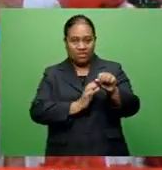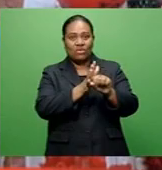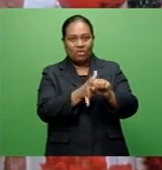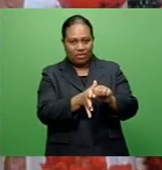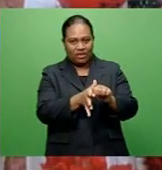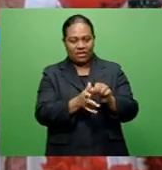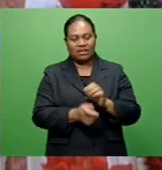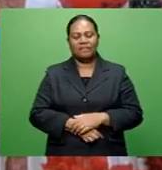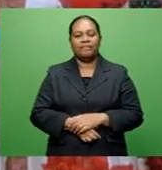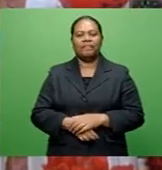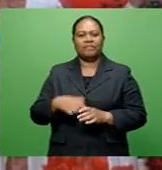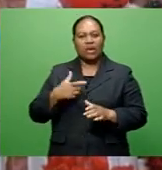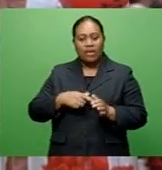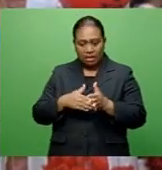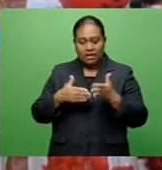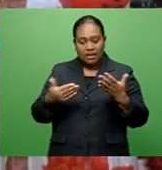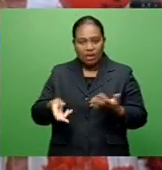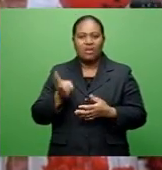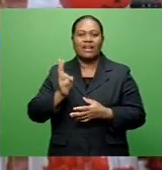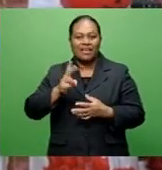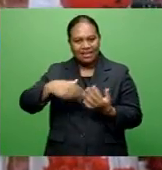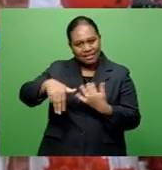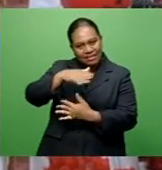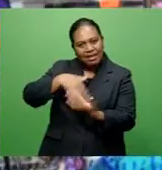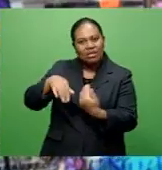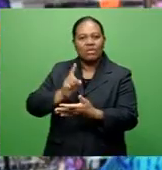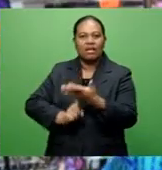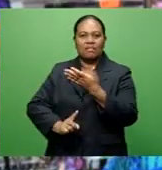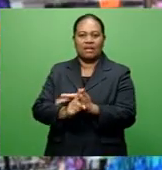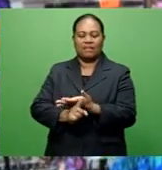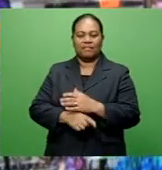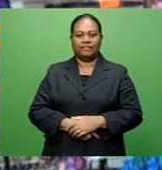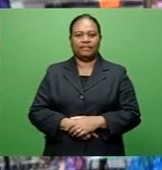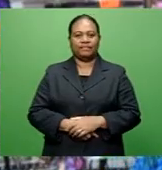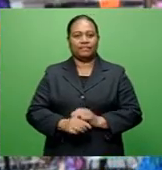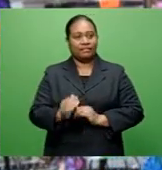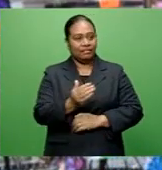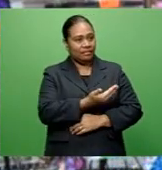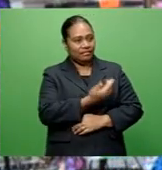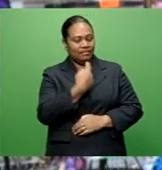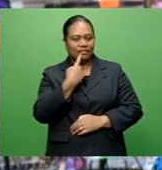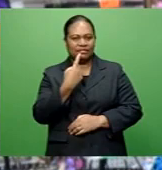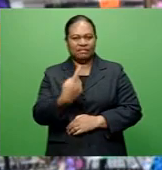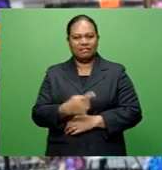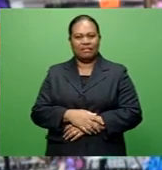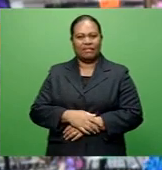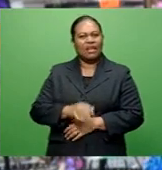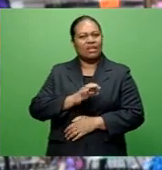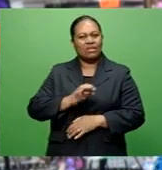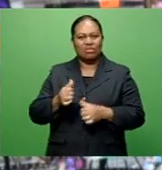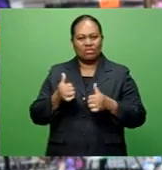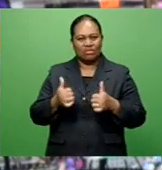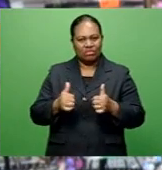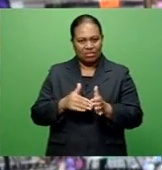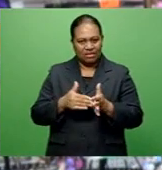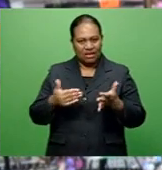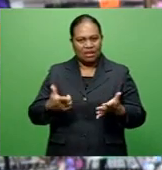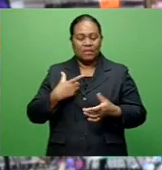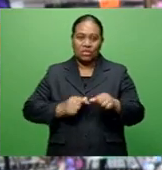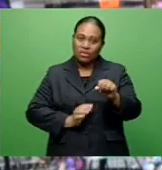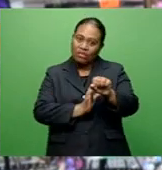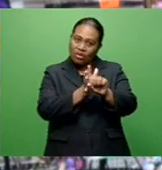made worse by the recent cyclones. Business for now is very slow. And due to the COVID, we